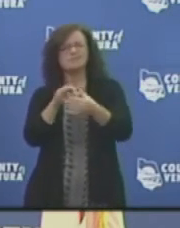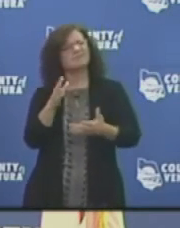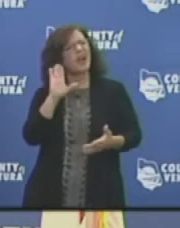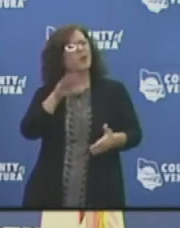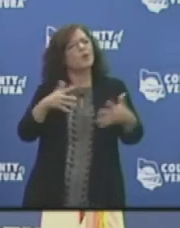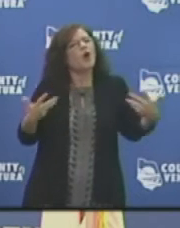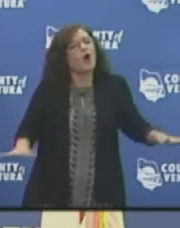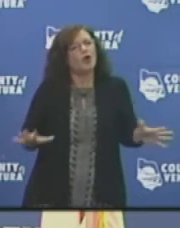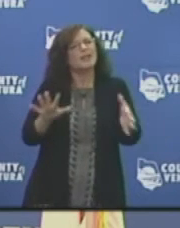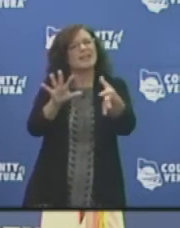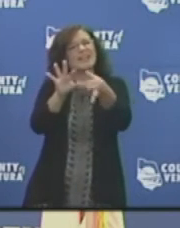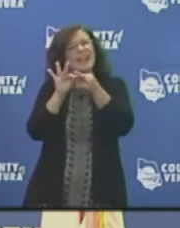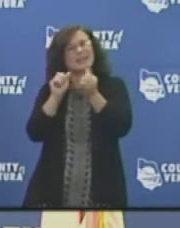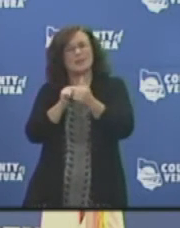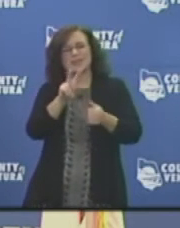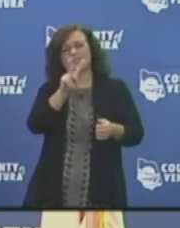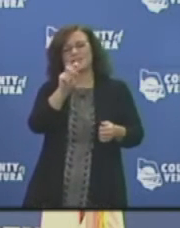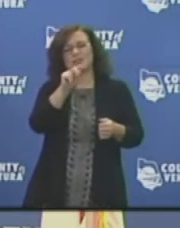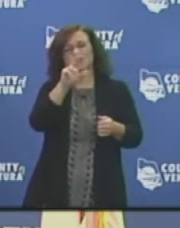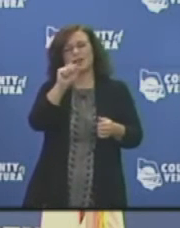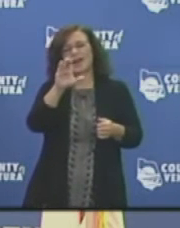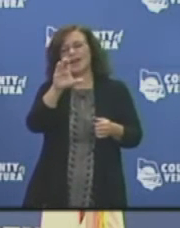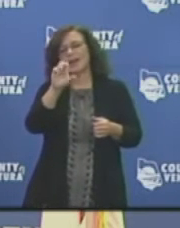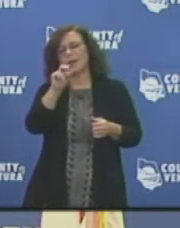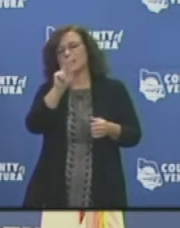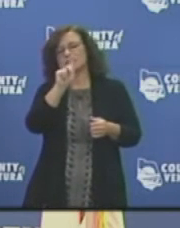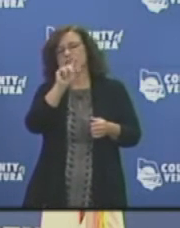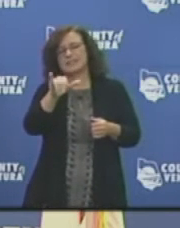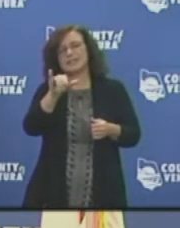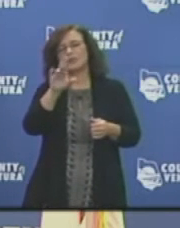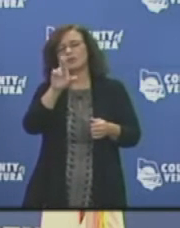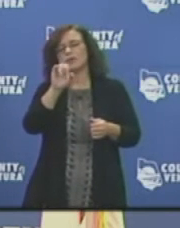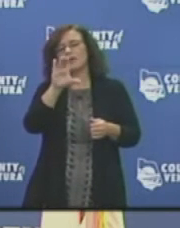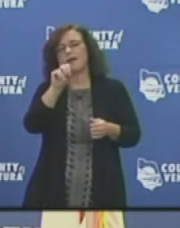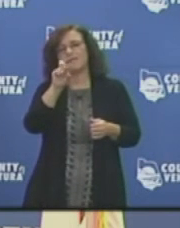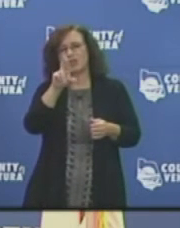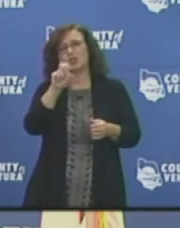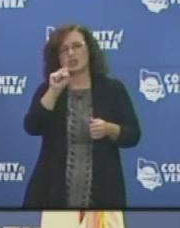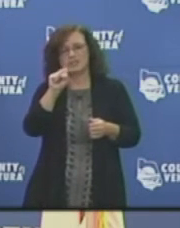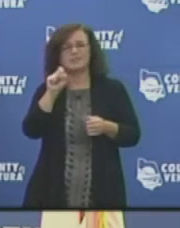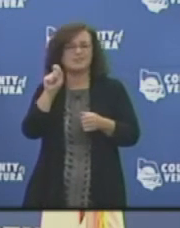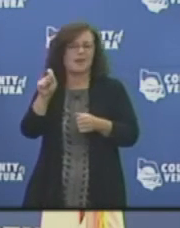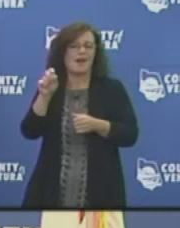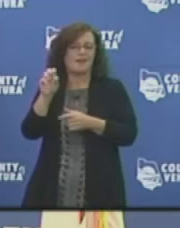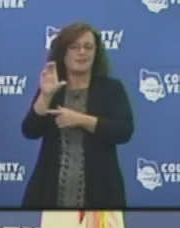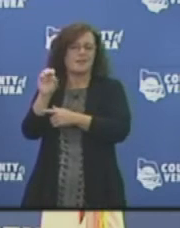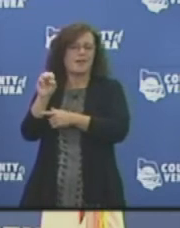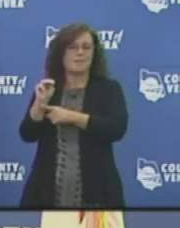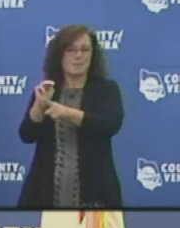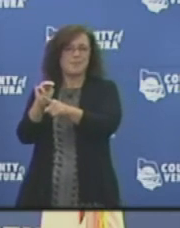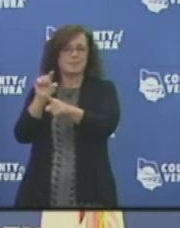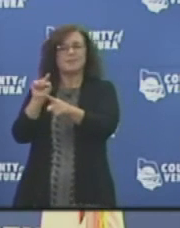VenturaCountyRecovers.org. But also, if you're struggling during the holidays, it's not uncommon normally, but this is certainly not a normal time. So